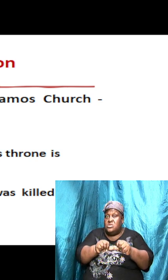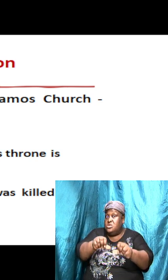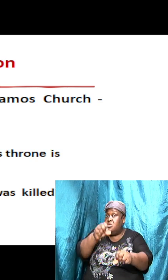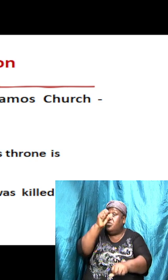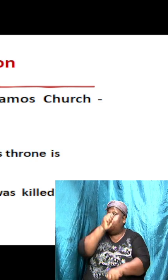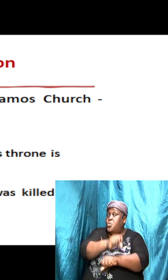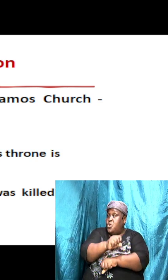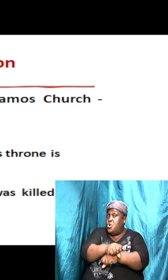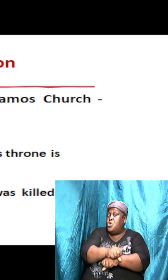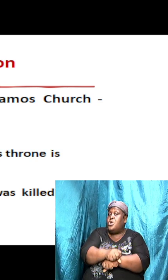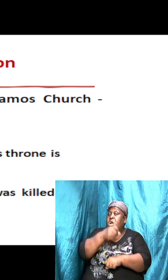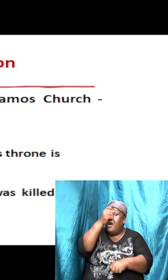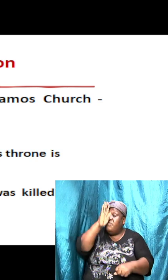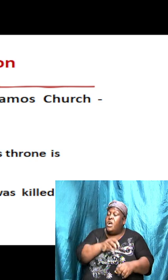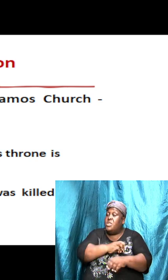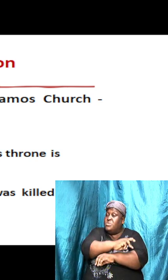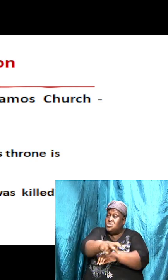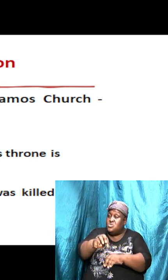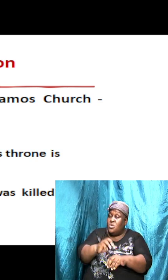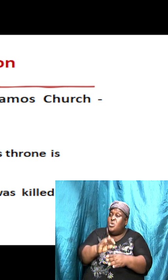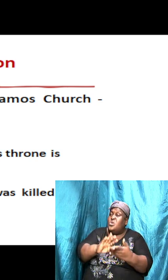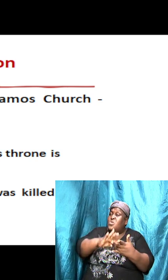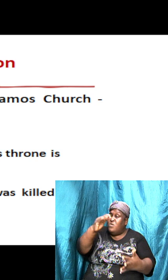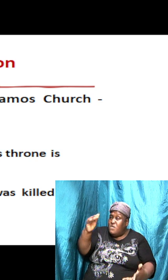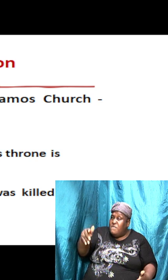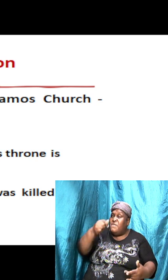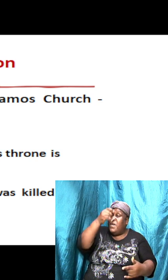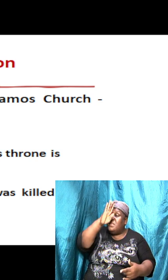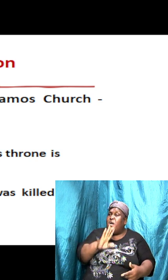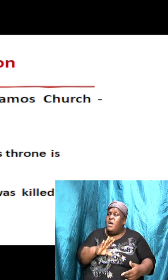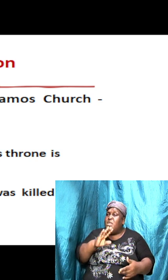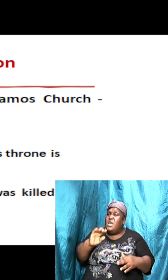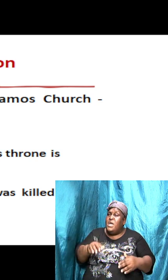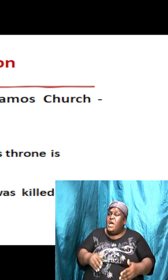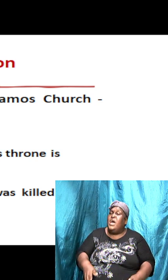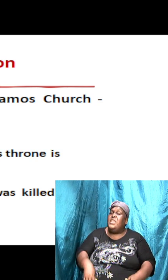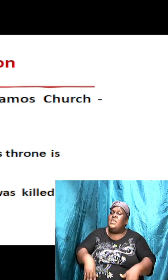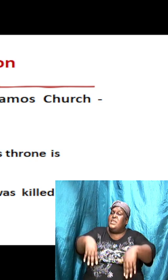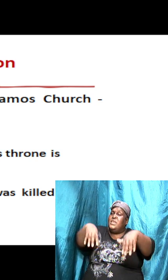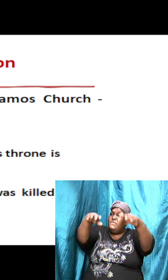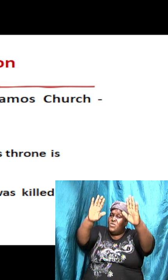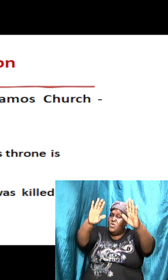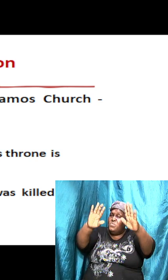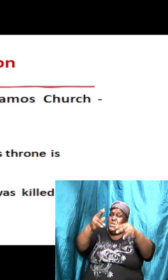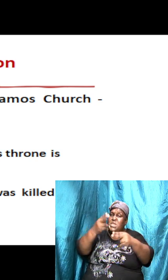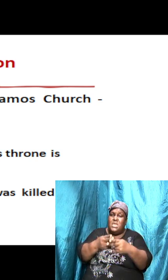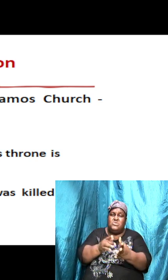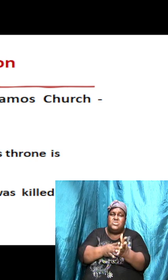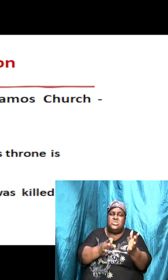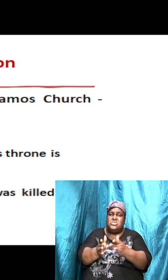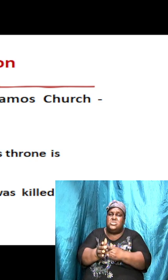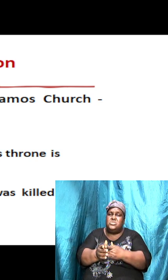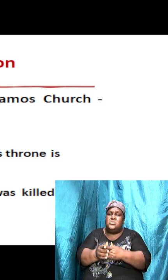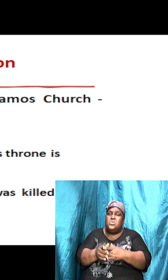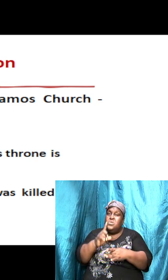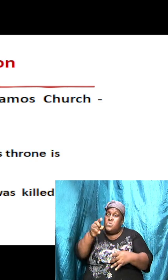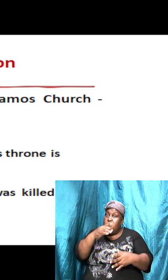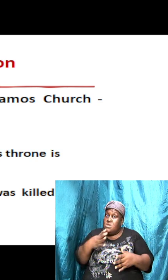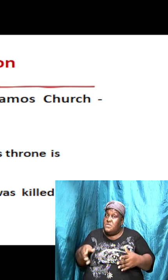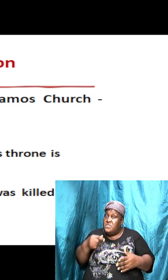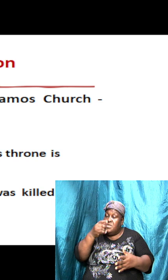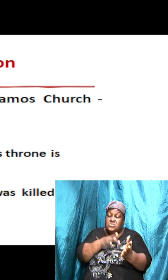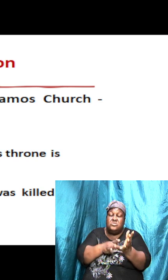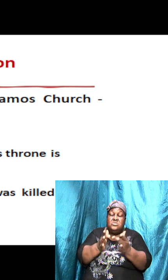and they were glorifying God, and they were lifting up the name of Jesus. And listen, one of the things he commended them for right where they